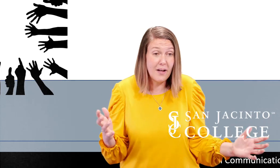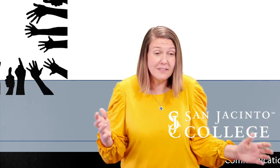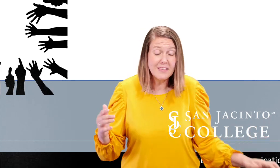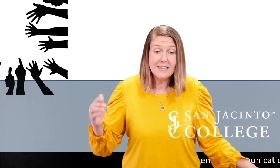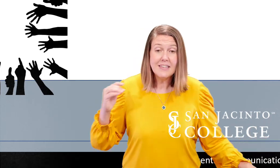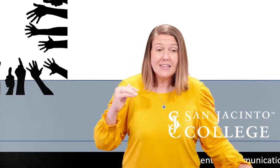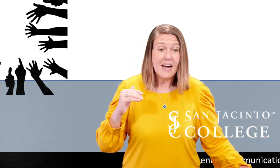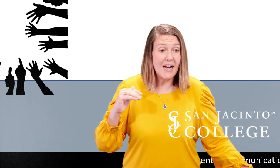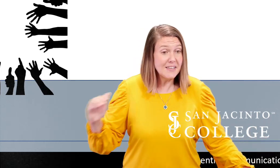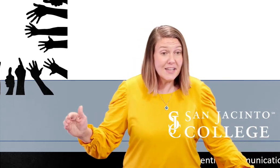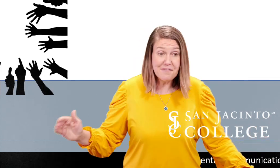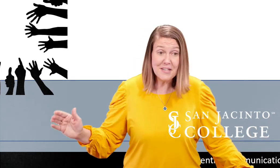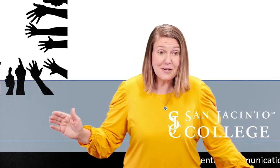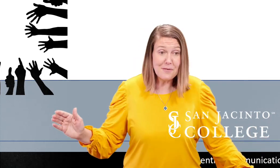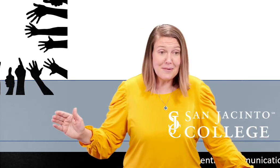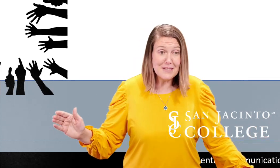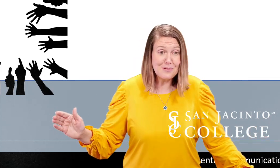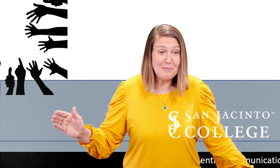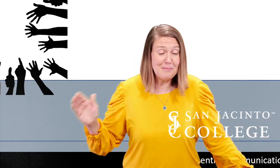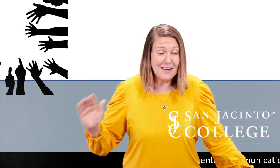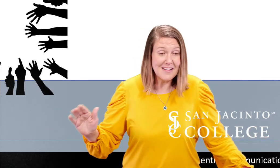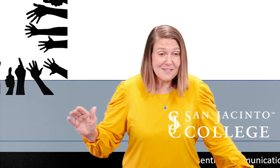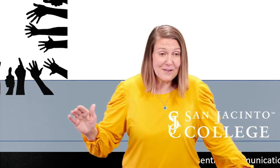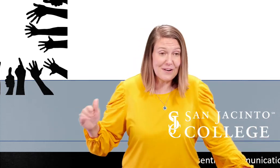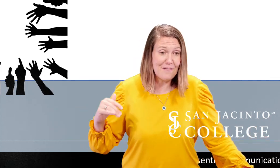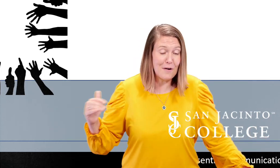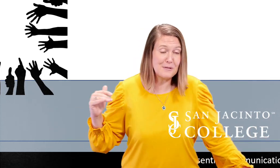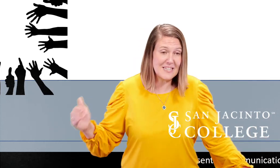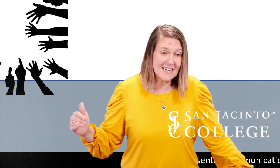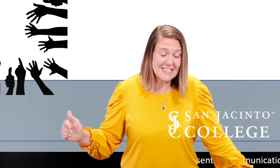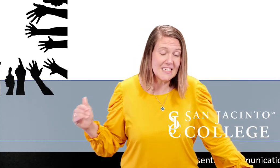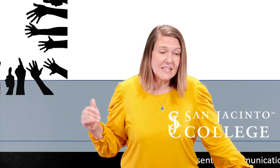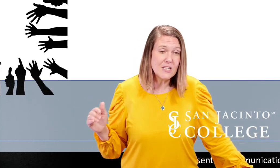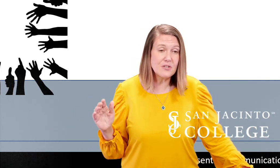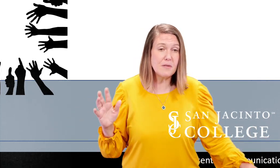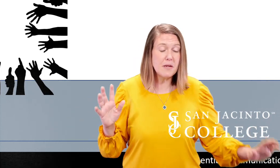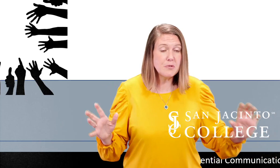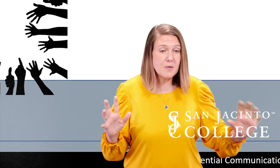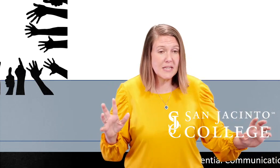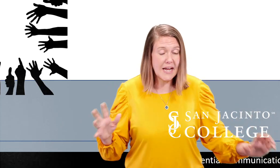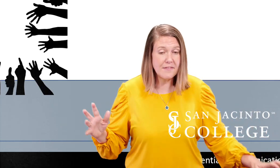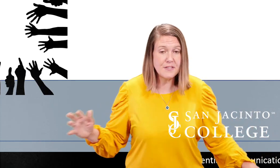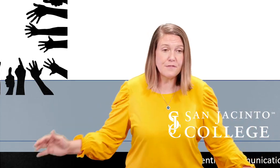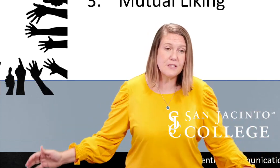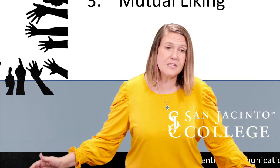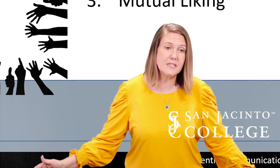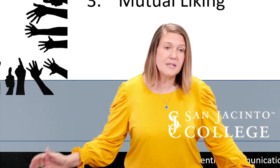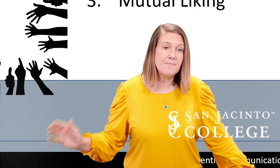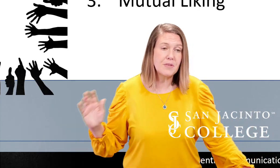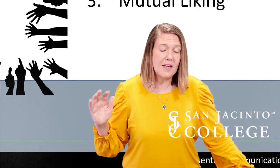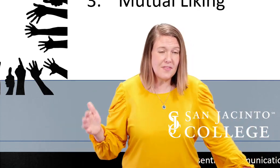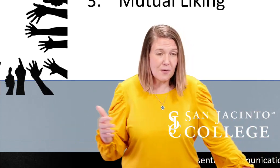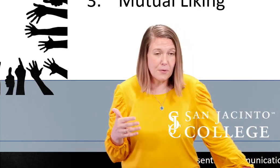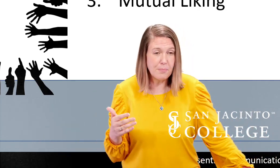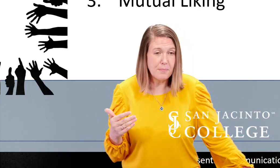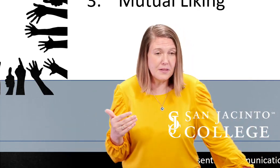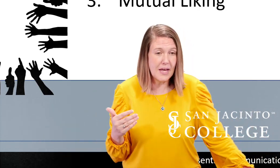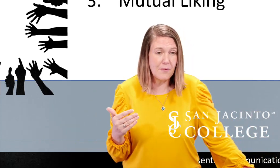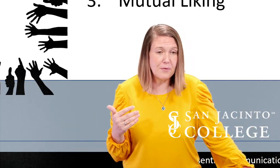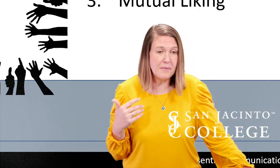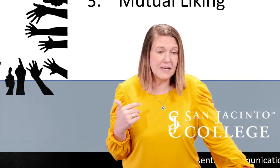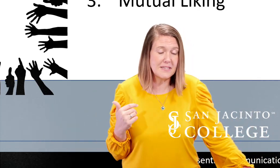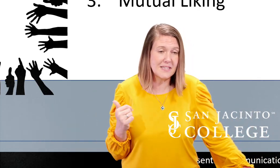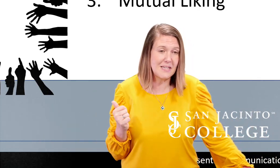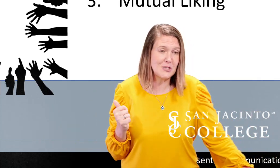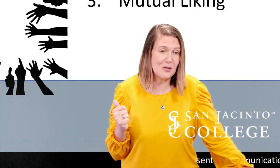really well. I loved that no one messed with me because of her. I felt protected. So sometimes we can have differences, and that